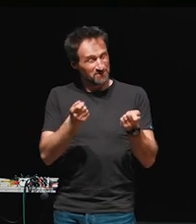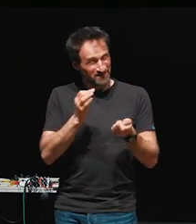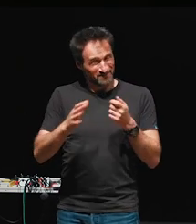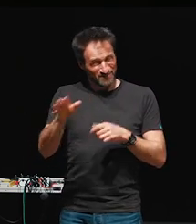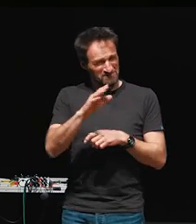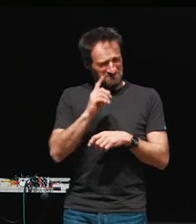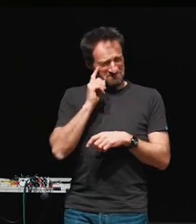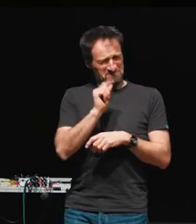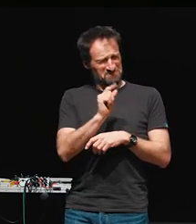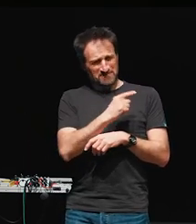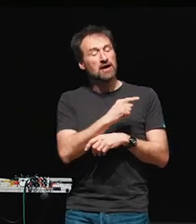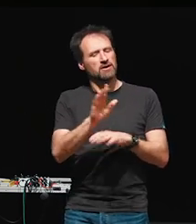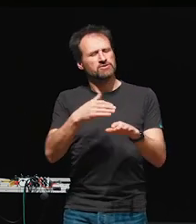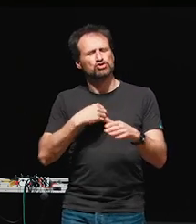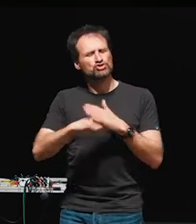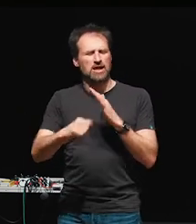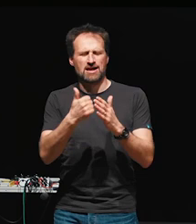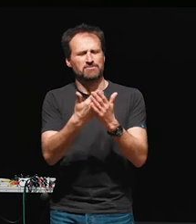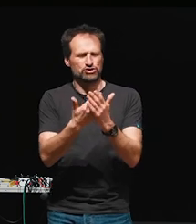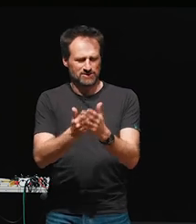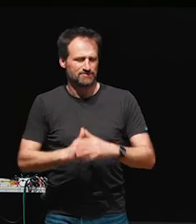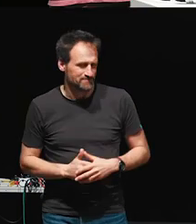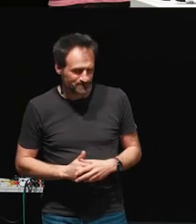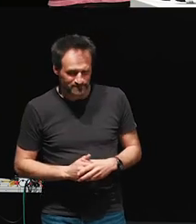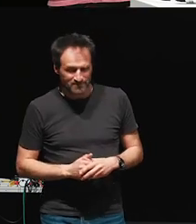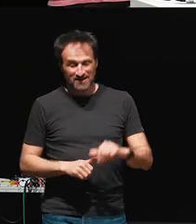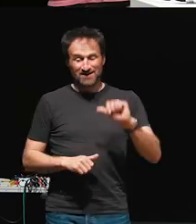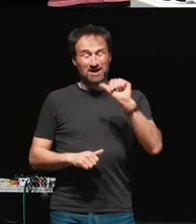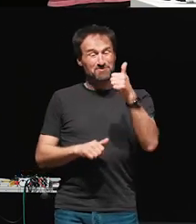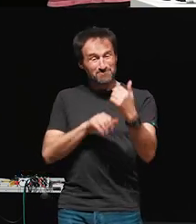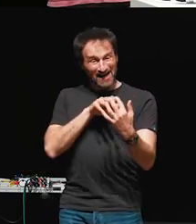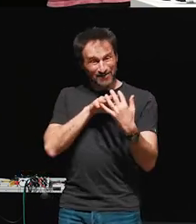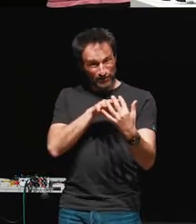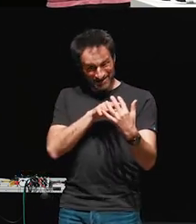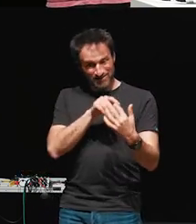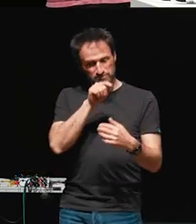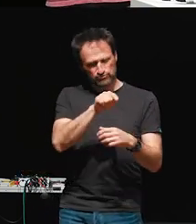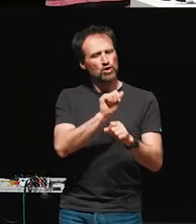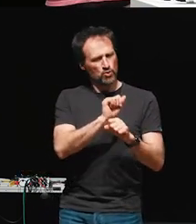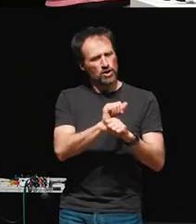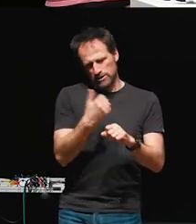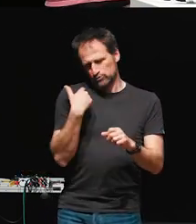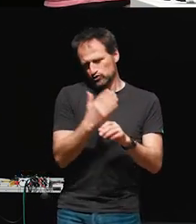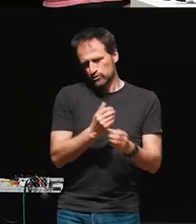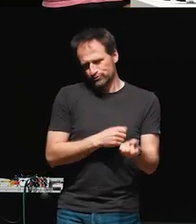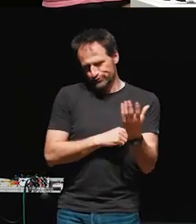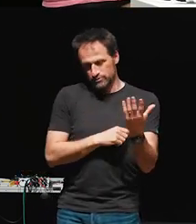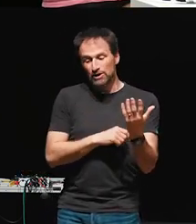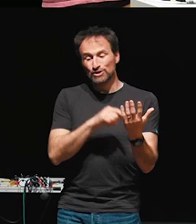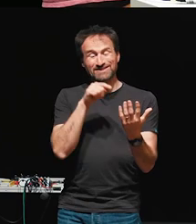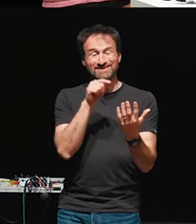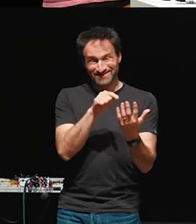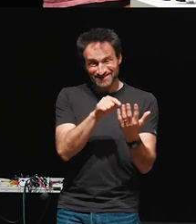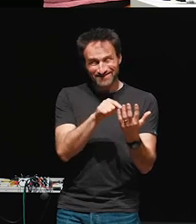means, we're going to walk through a quick example. So in the main thread, we have our worker that we just created. And on that worker, we can call